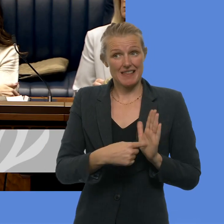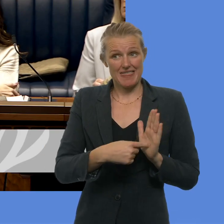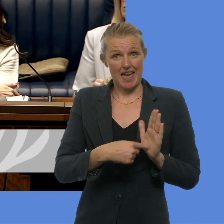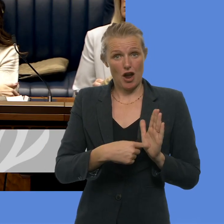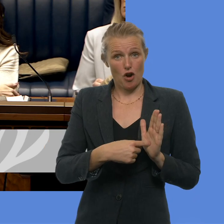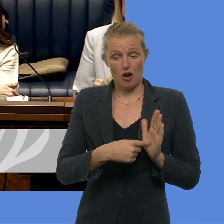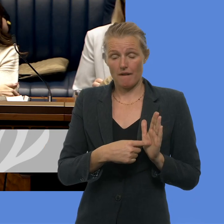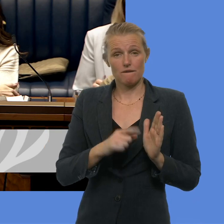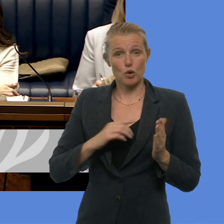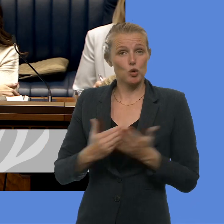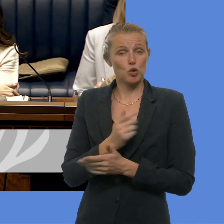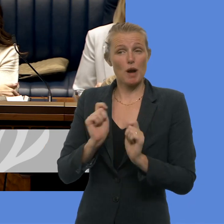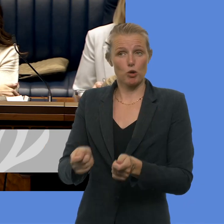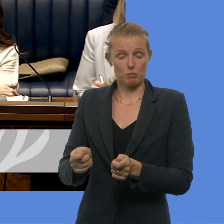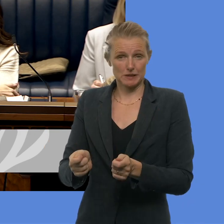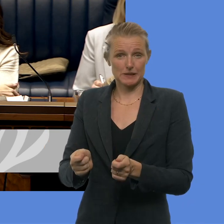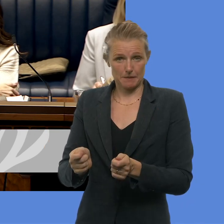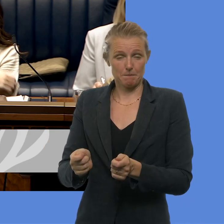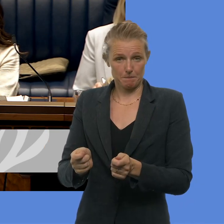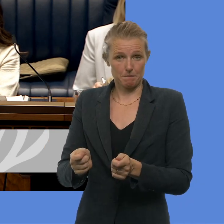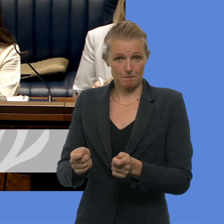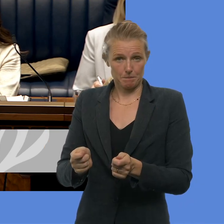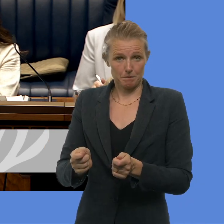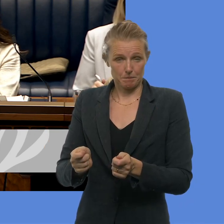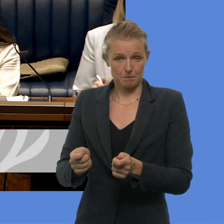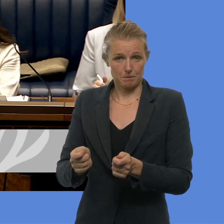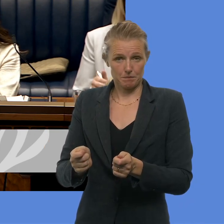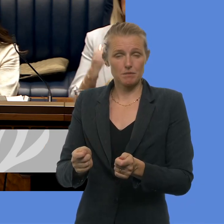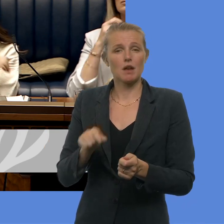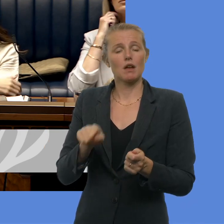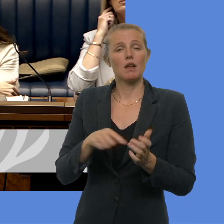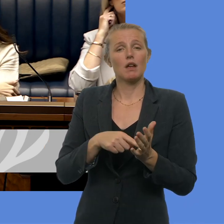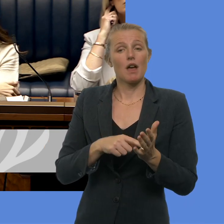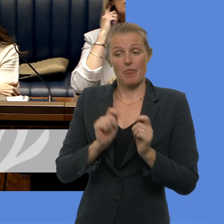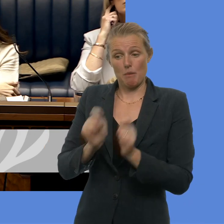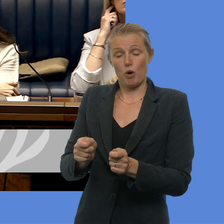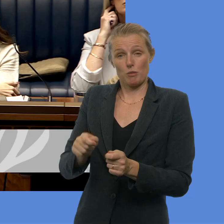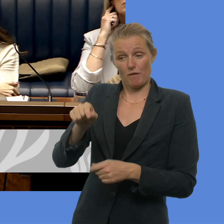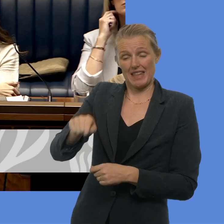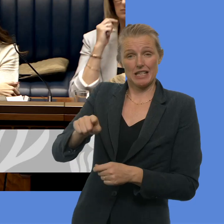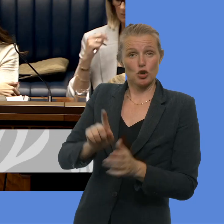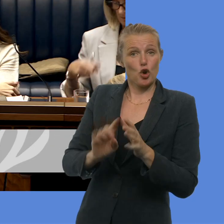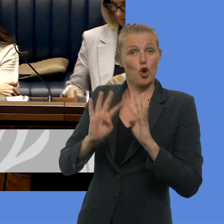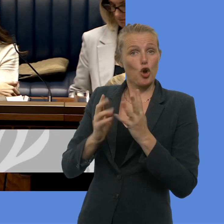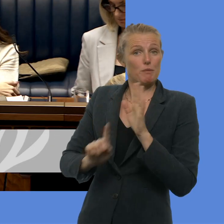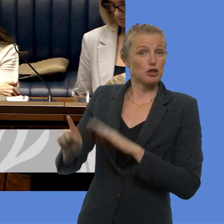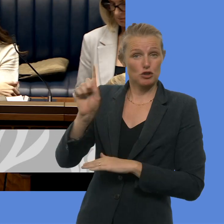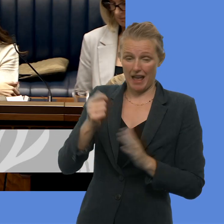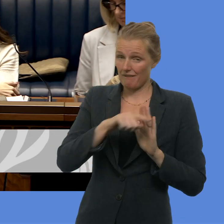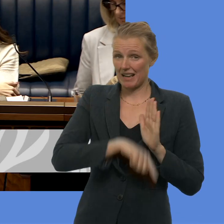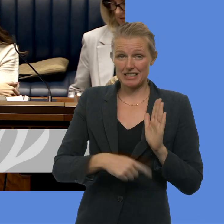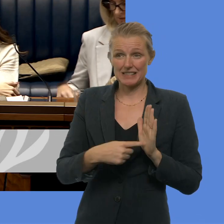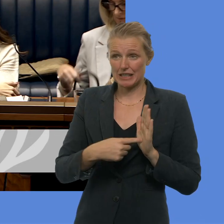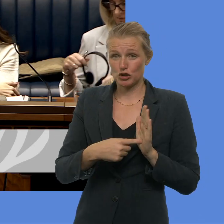new appointment. Imroy the ruling listen to Commissioner Shaw. In the appointment of these commissioners, there would